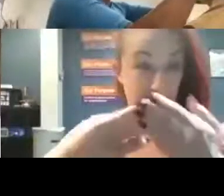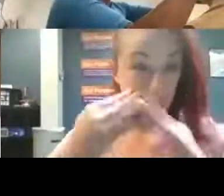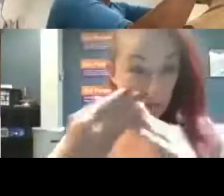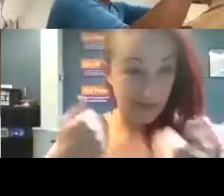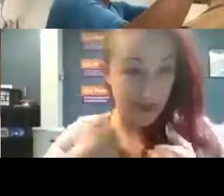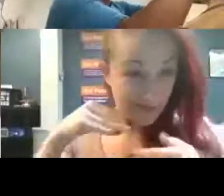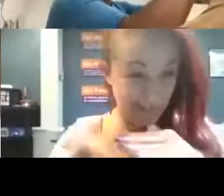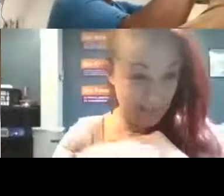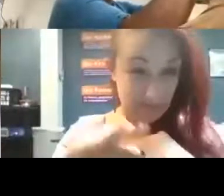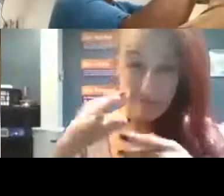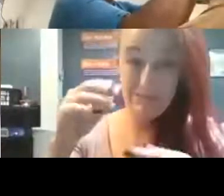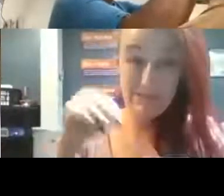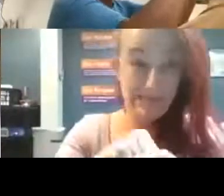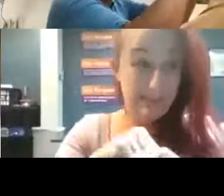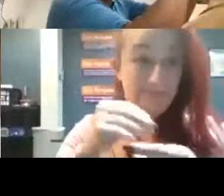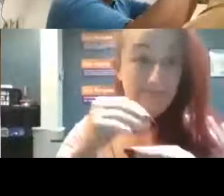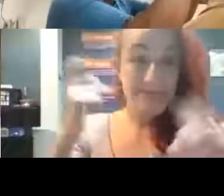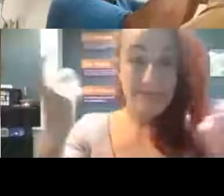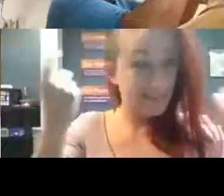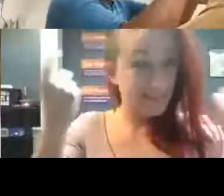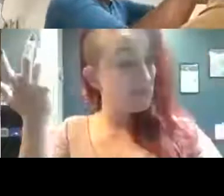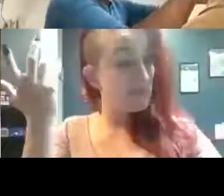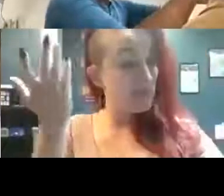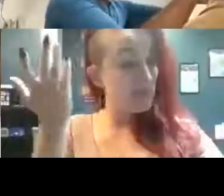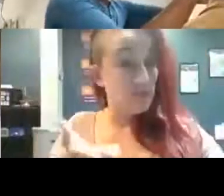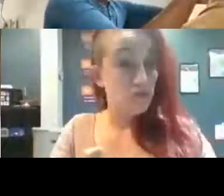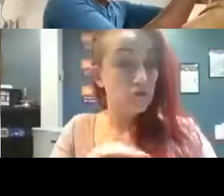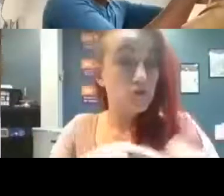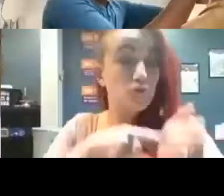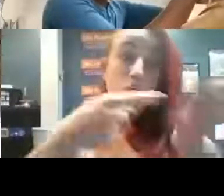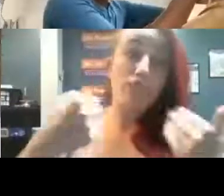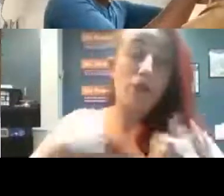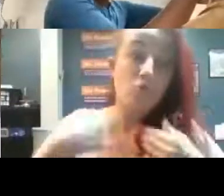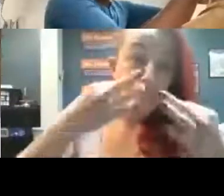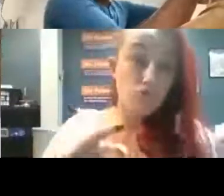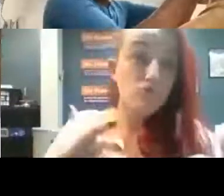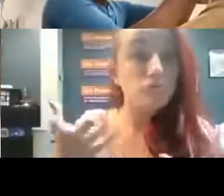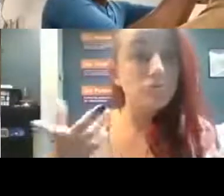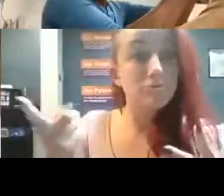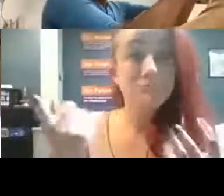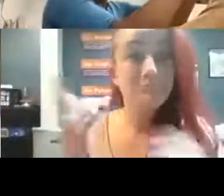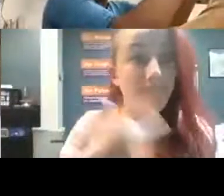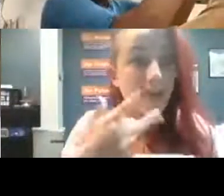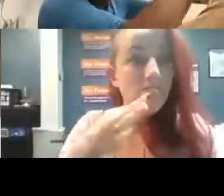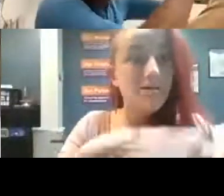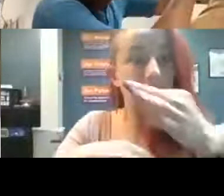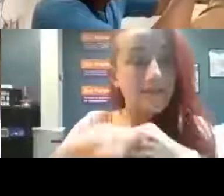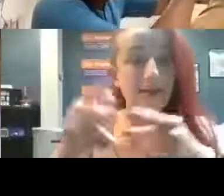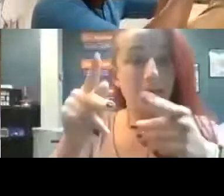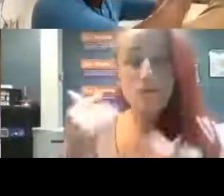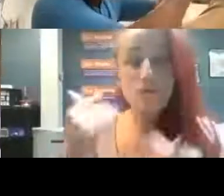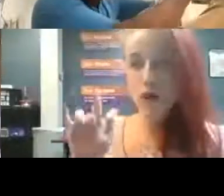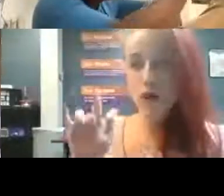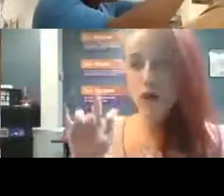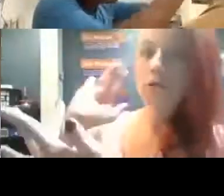accessibility might be most needed, making sure access in the community, maybe at a festival, for example. I feel like that